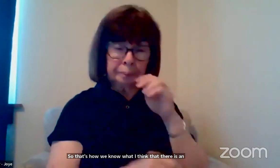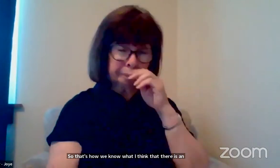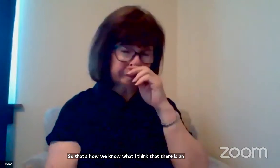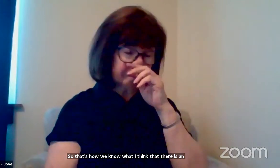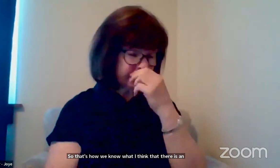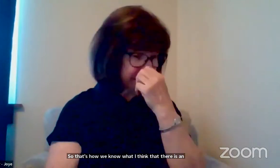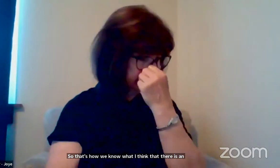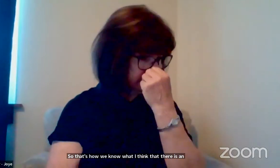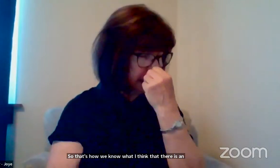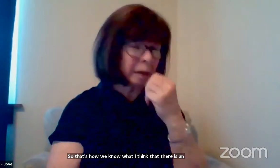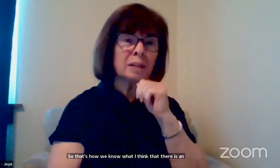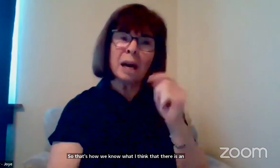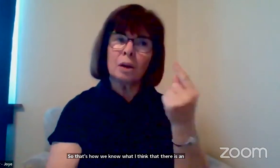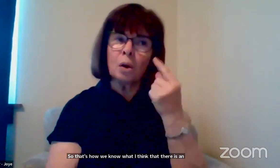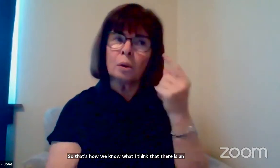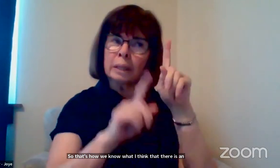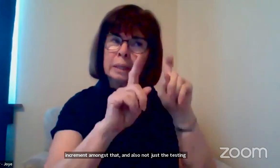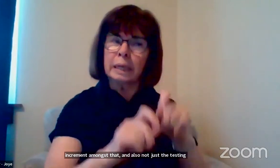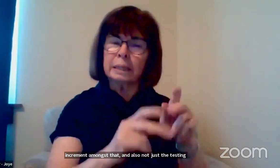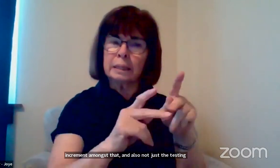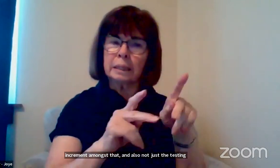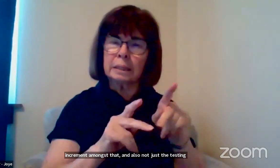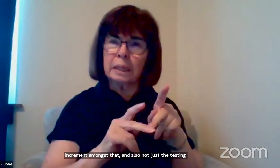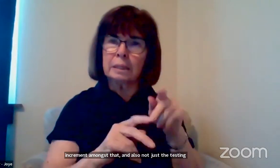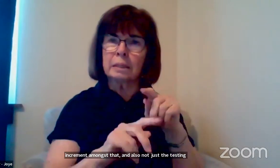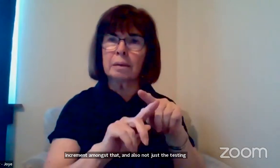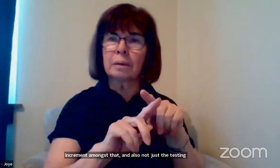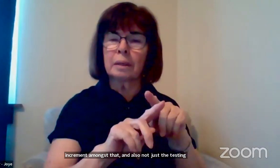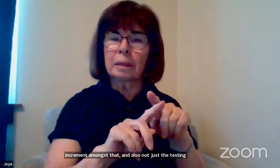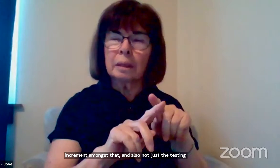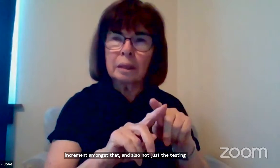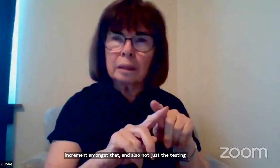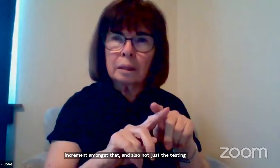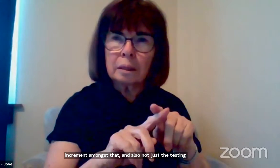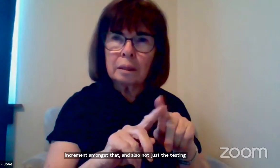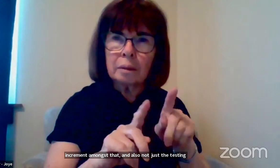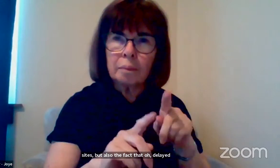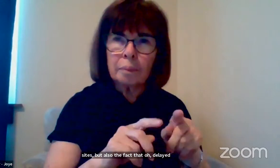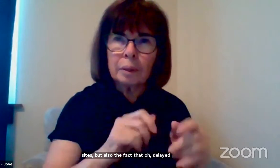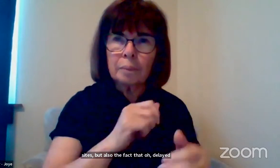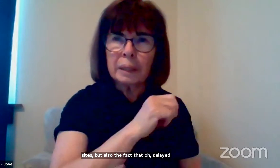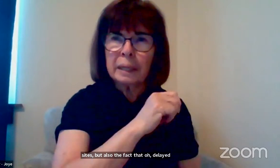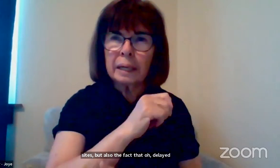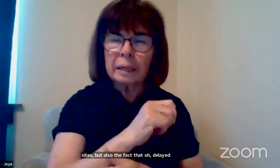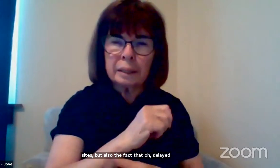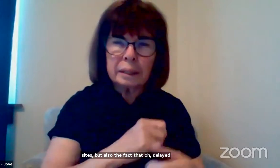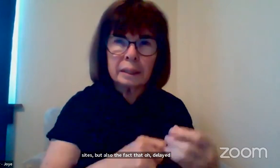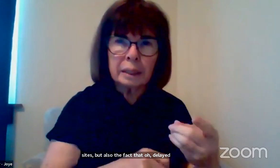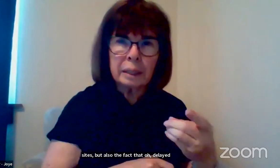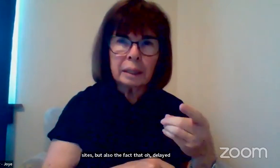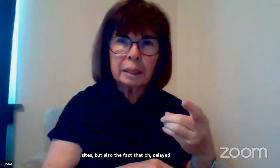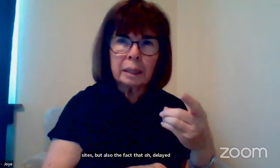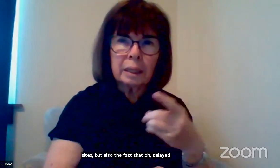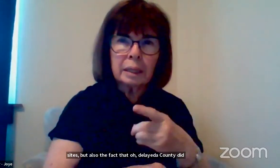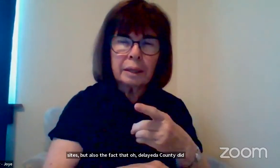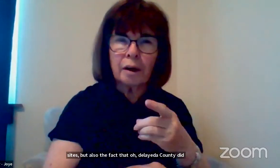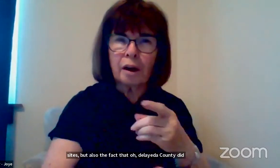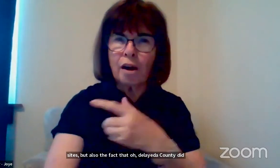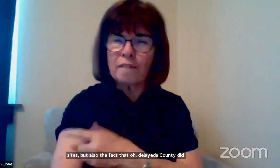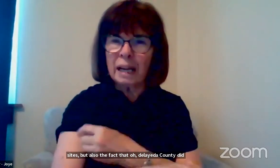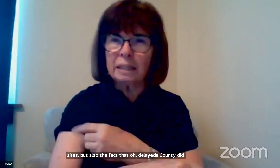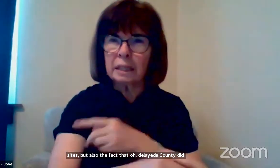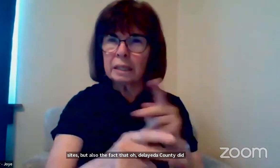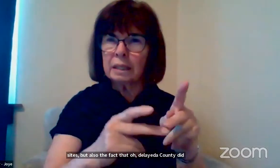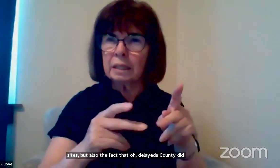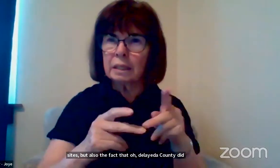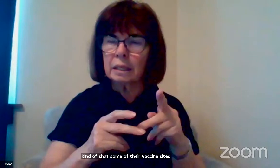the testing sites, but also the fact that also the Alameda County did kind of shut some of their vaccine sites. There are people who